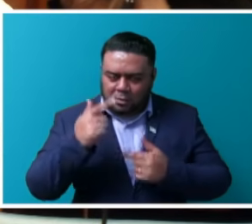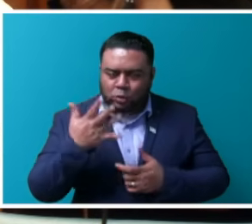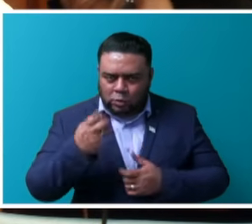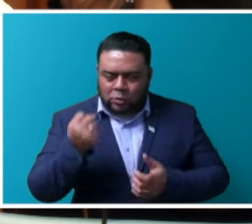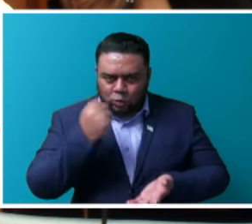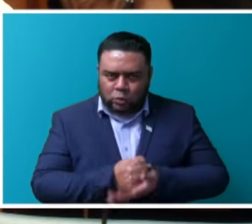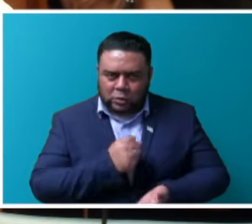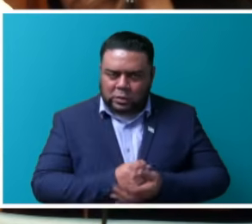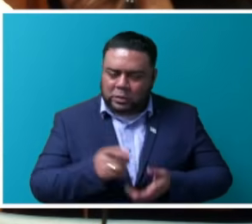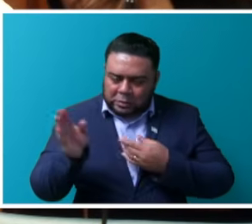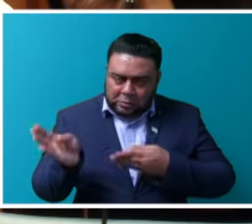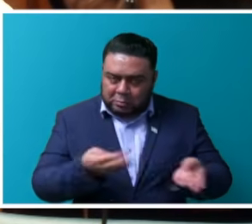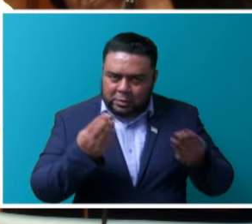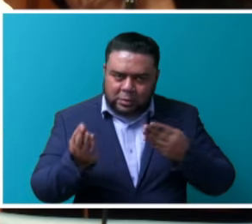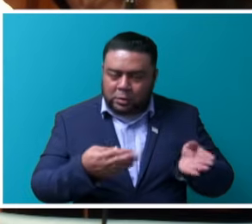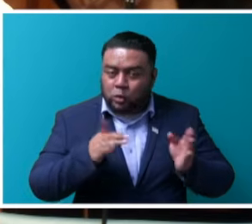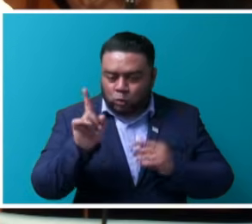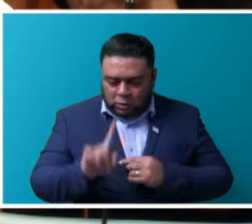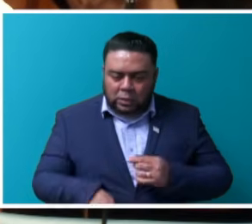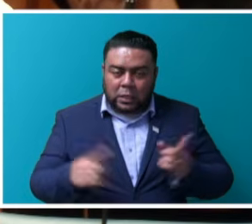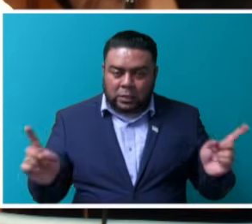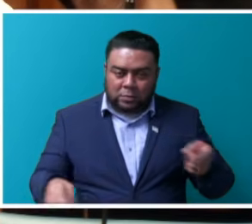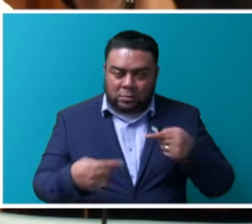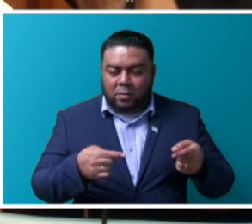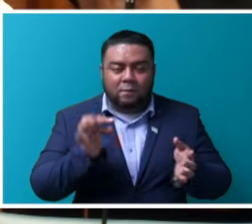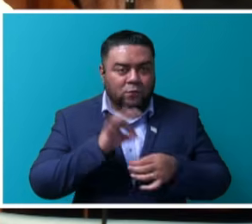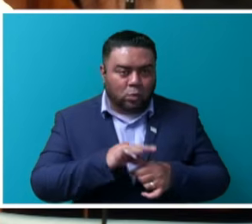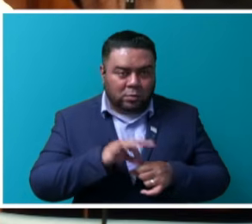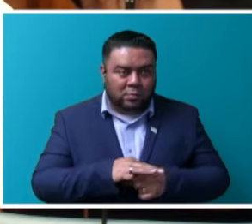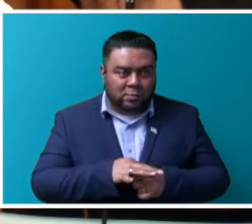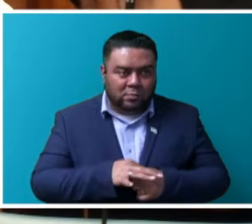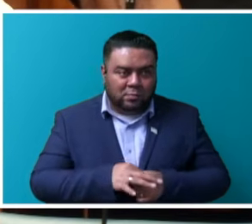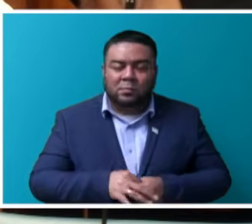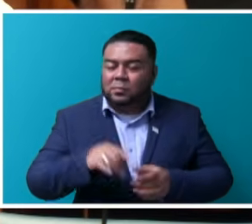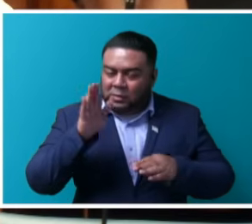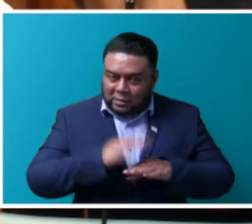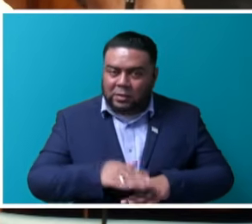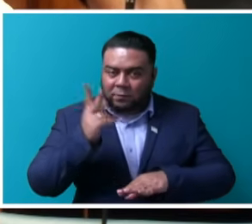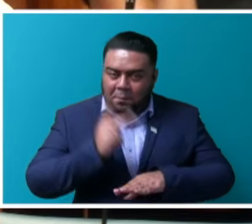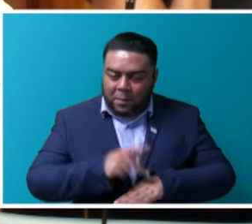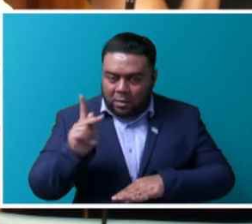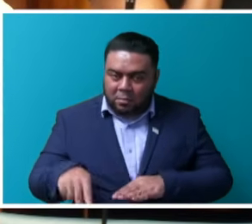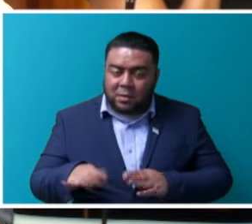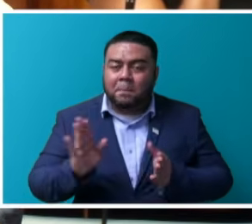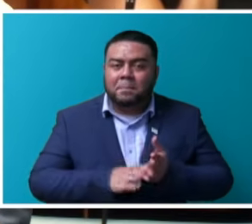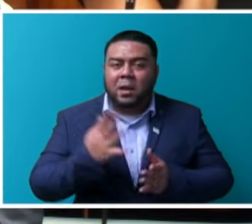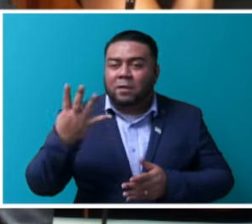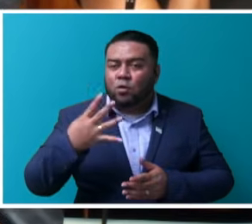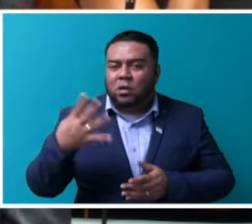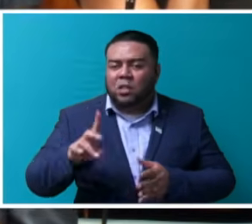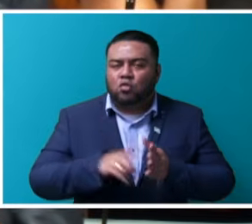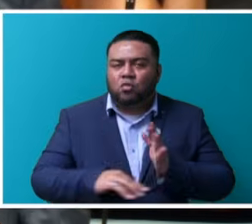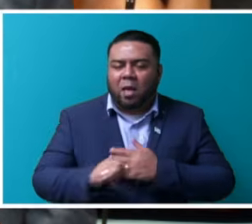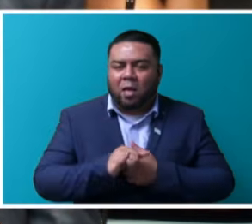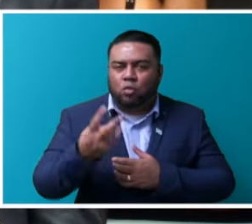these consequential bills tabled today are debated and voted upon in the sitting of Parliament beginning on Monday, 14 July